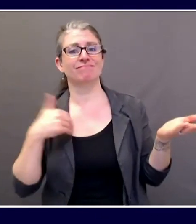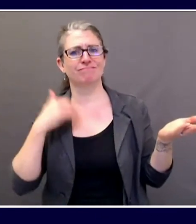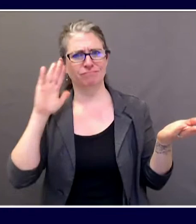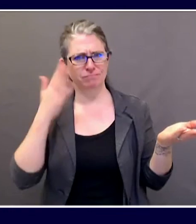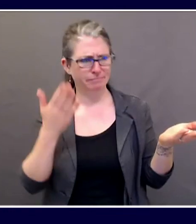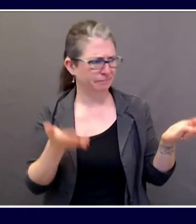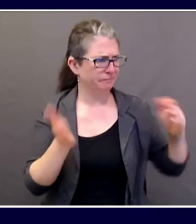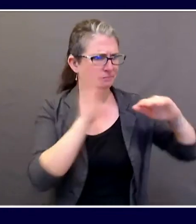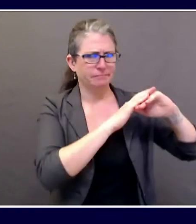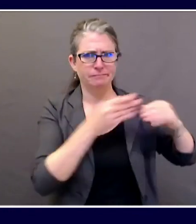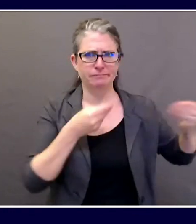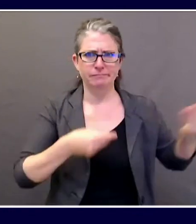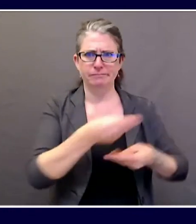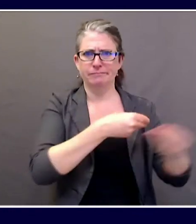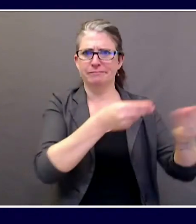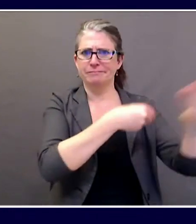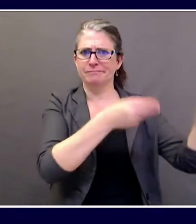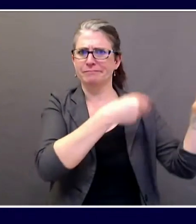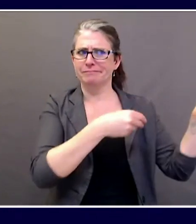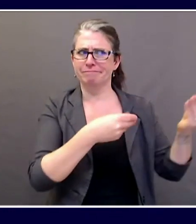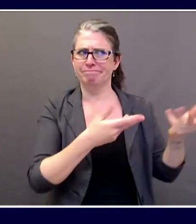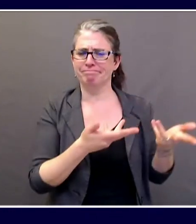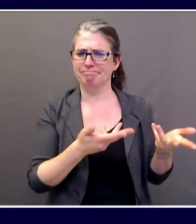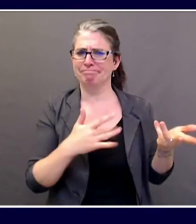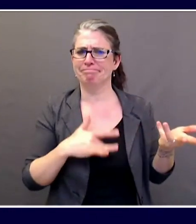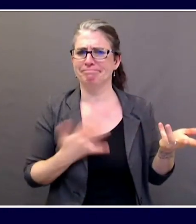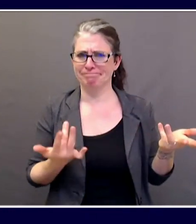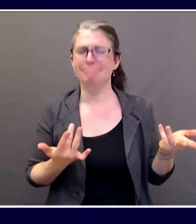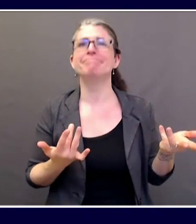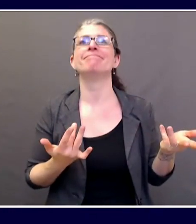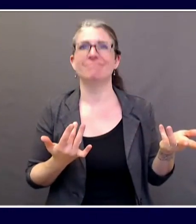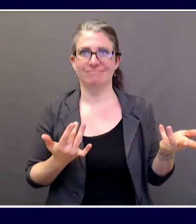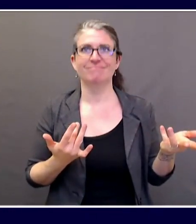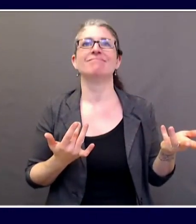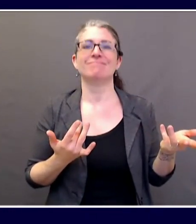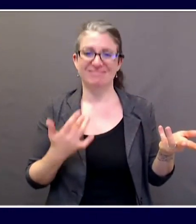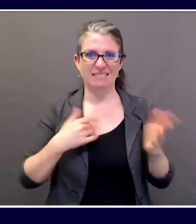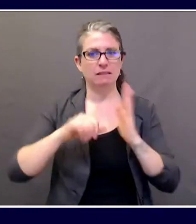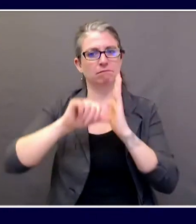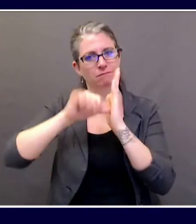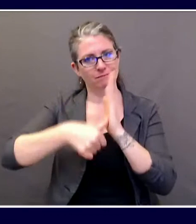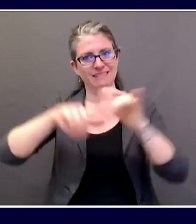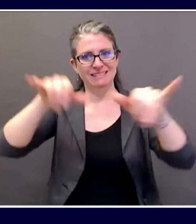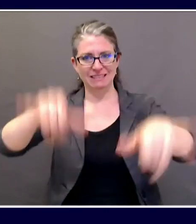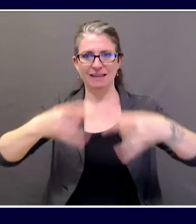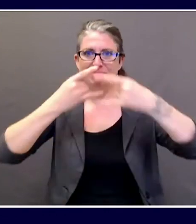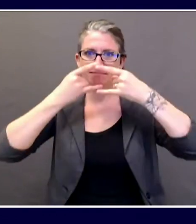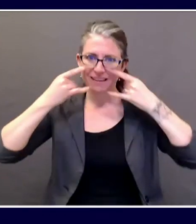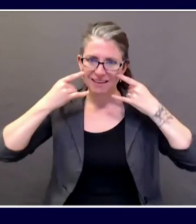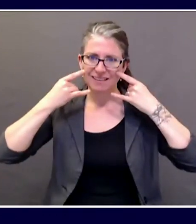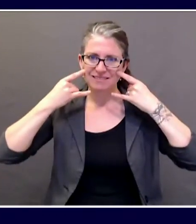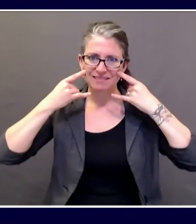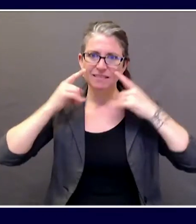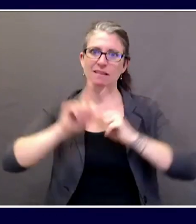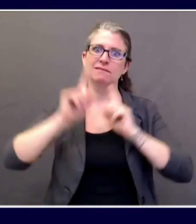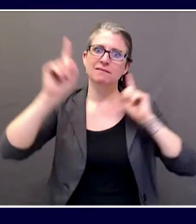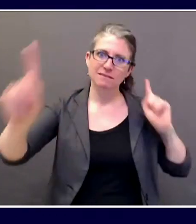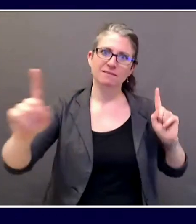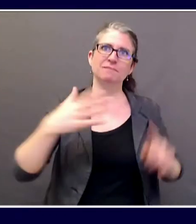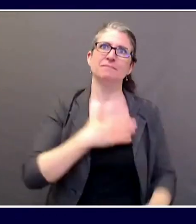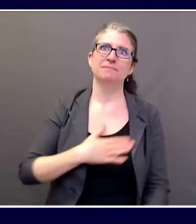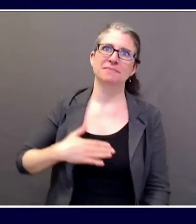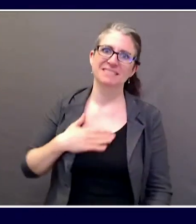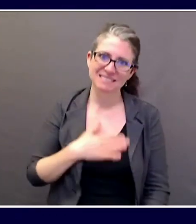a mask, maintaining distancing is just as important as it was before. I know there's this sense that sunny outside, folks are